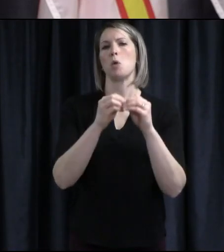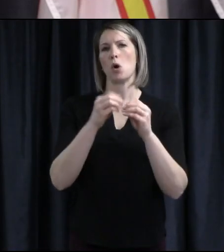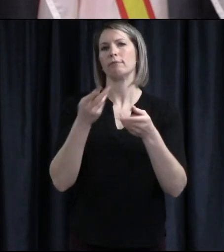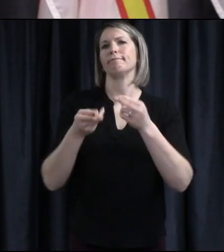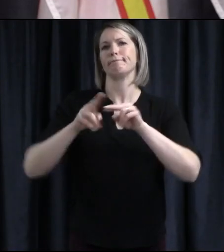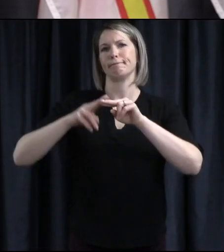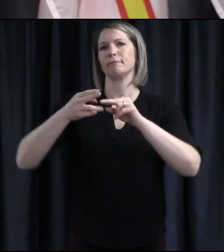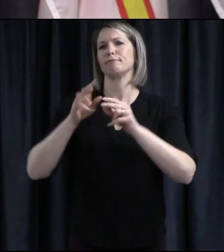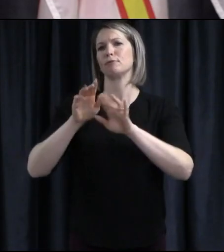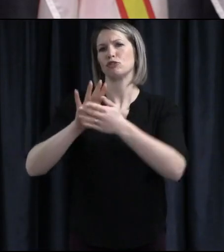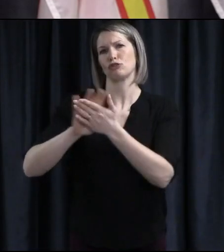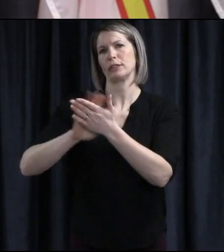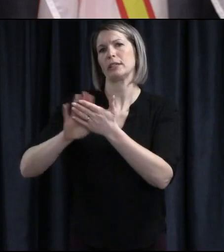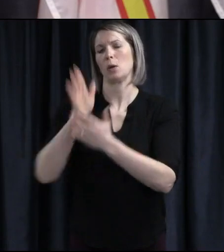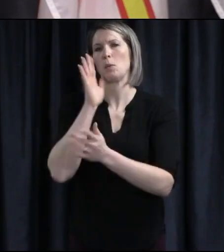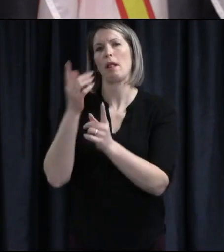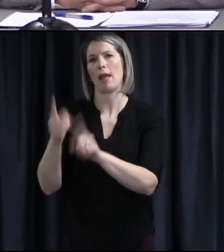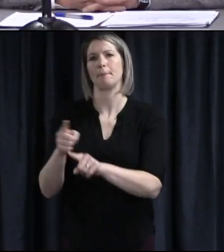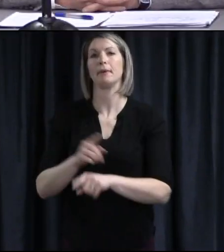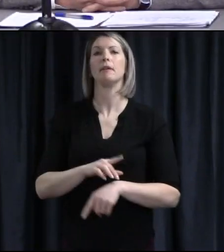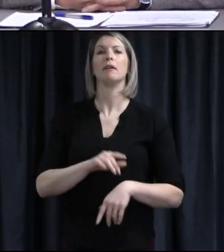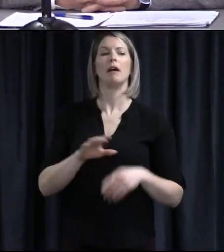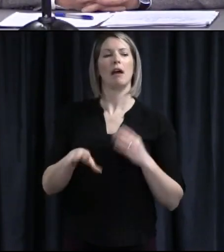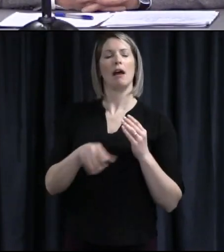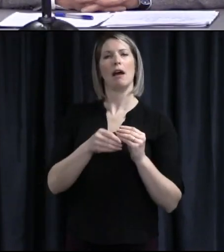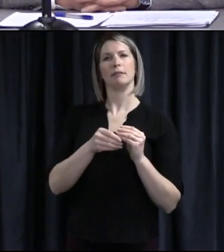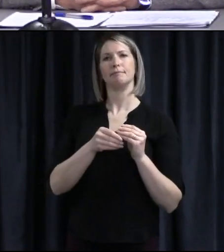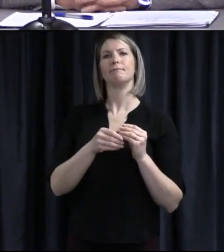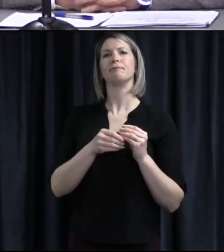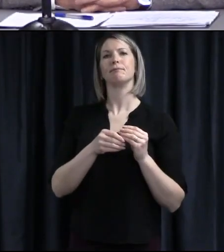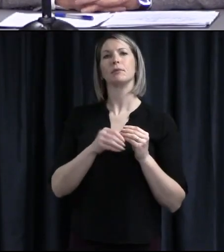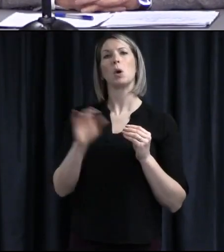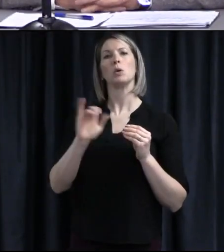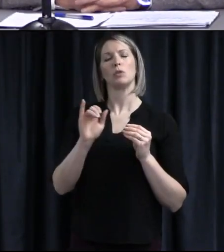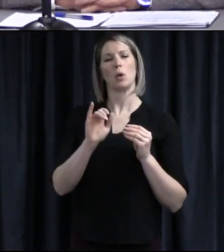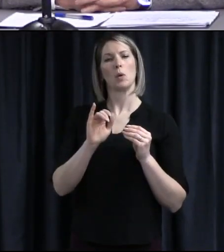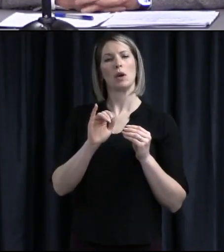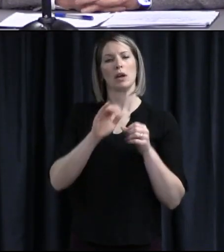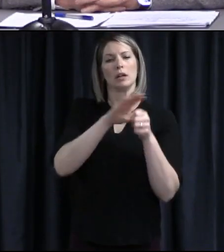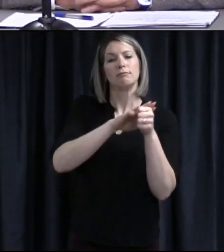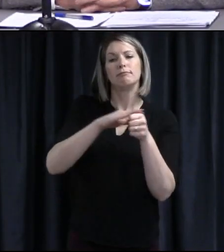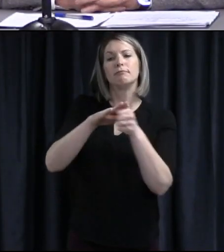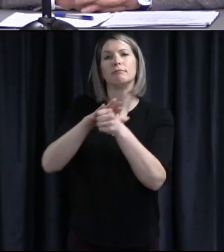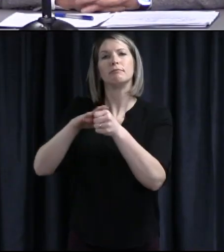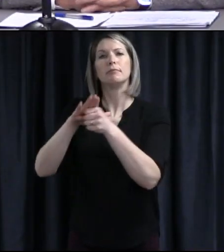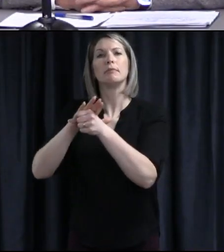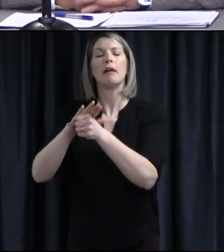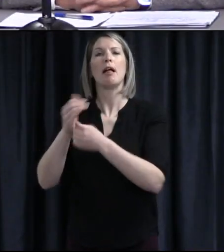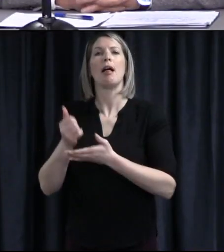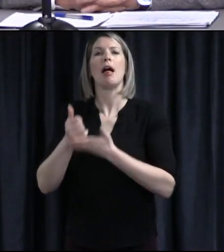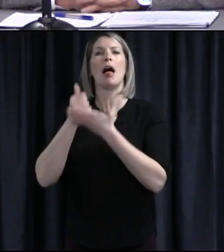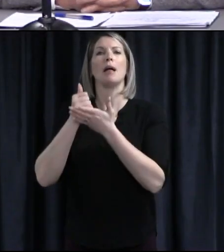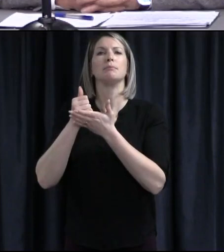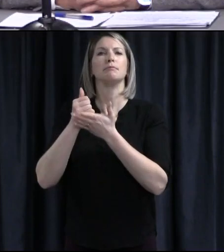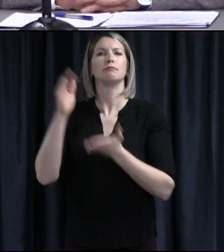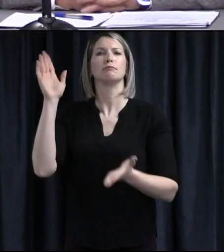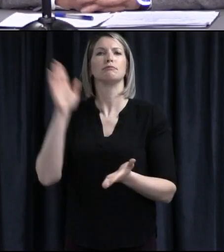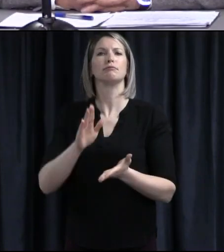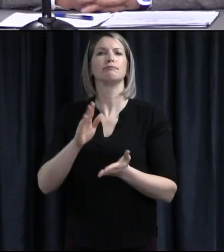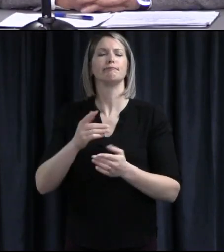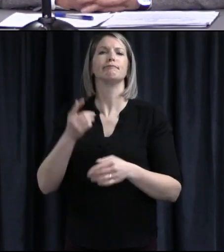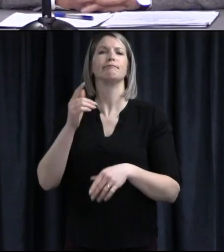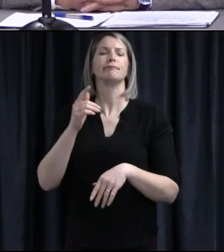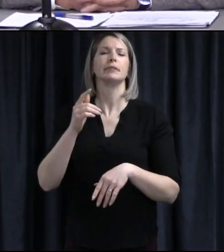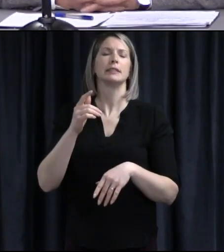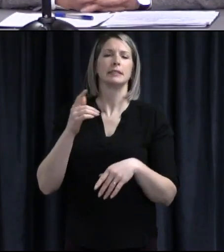per day. One of the things about the community testing sites, it reduces, exposure to those that, been asked to